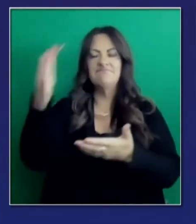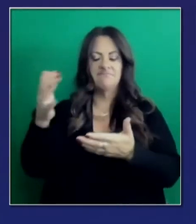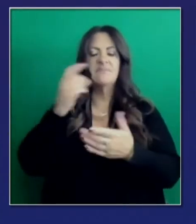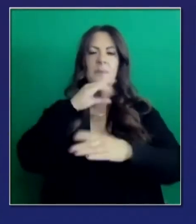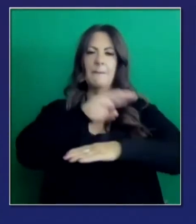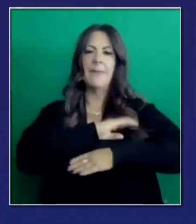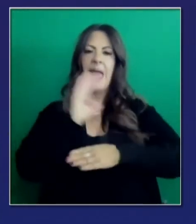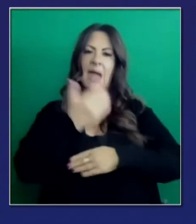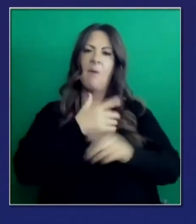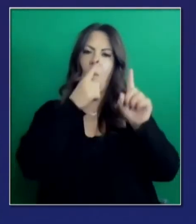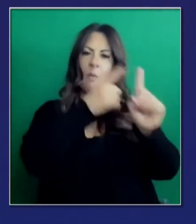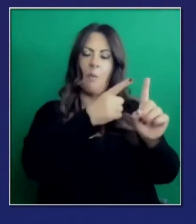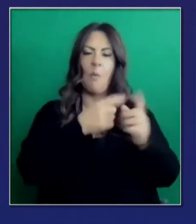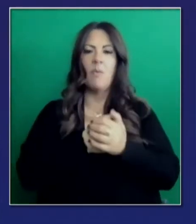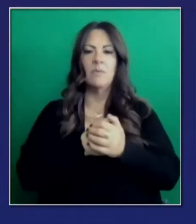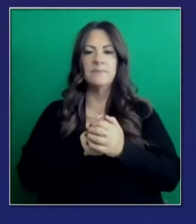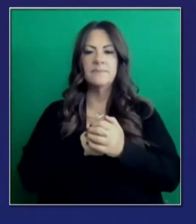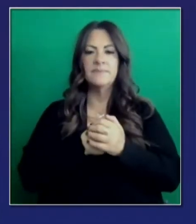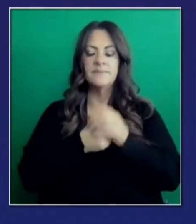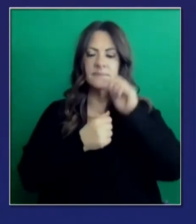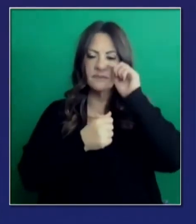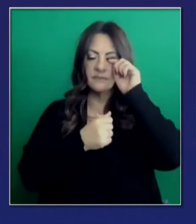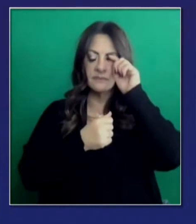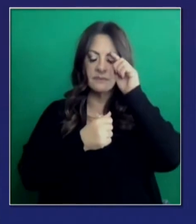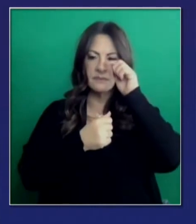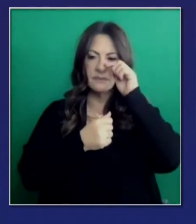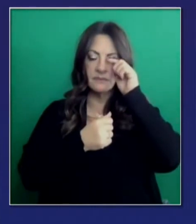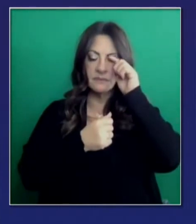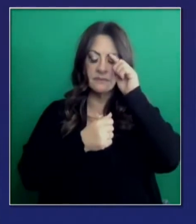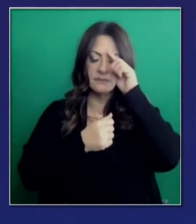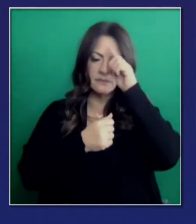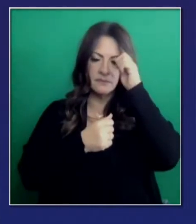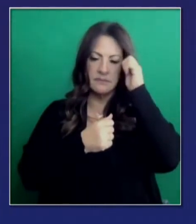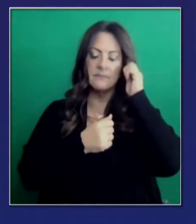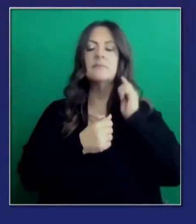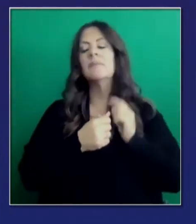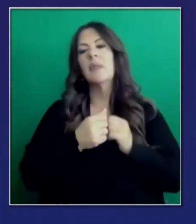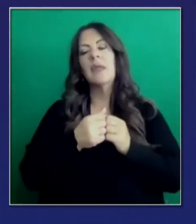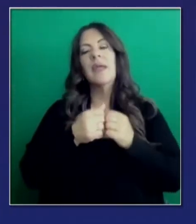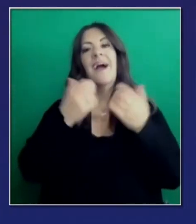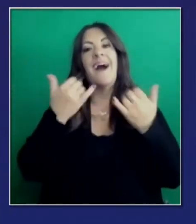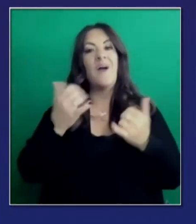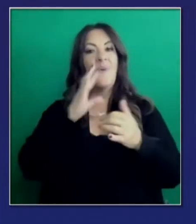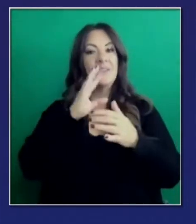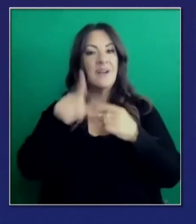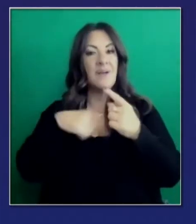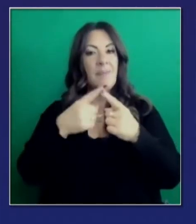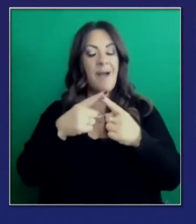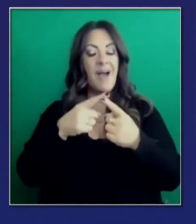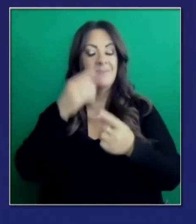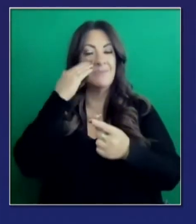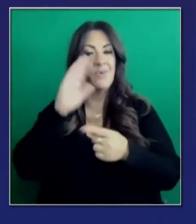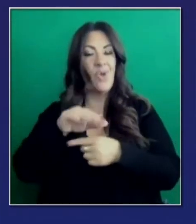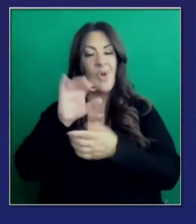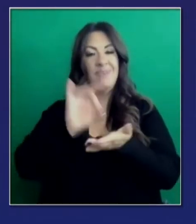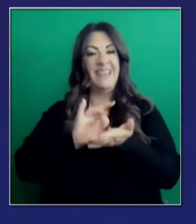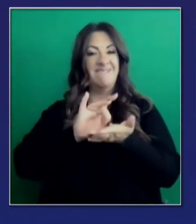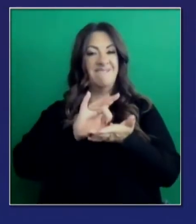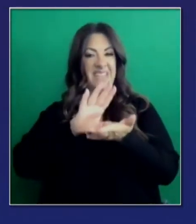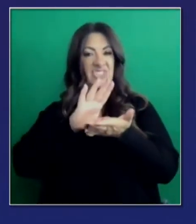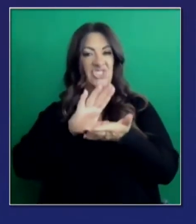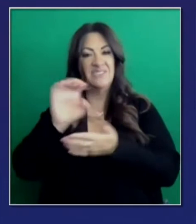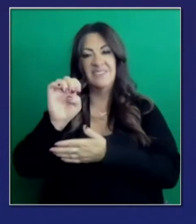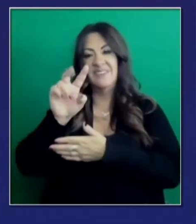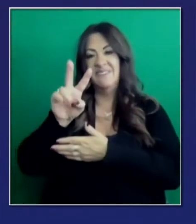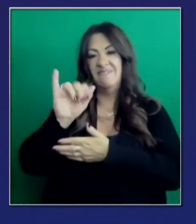by this week to extend the eviction protections here in the state of California. We have a deal just announced a few